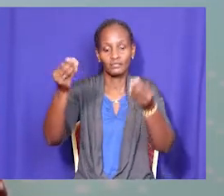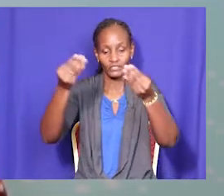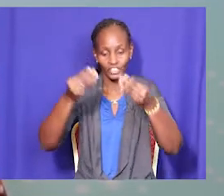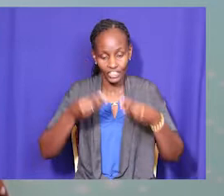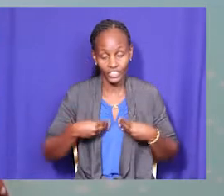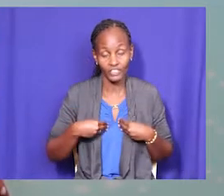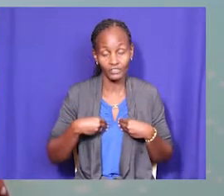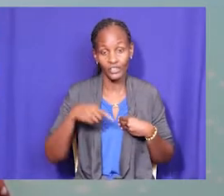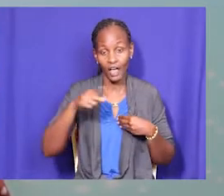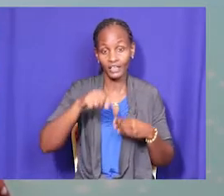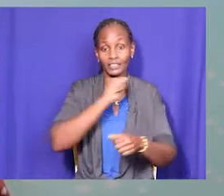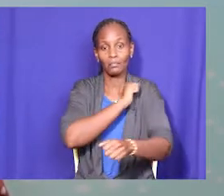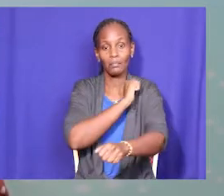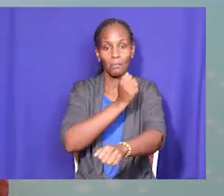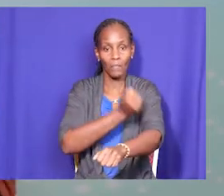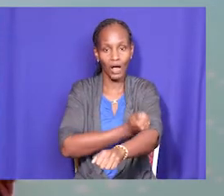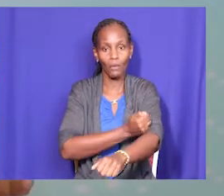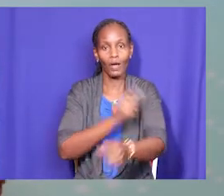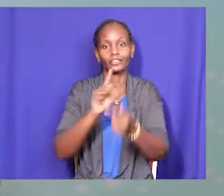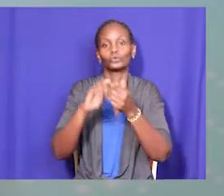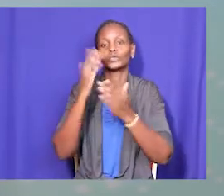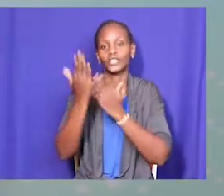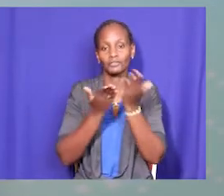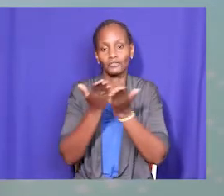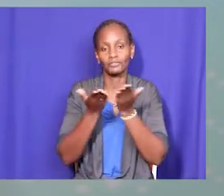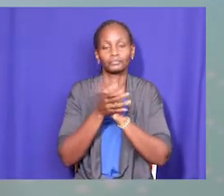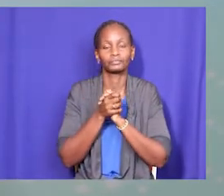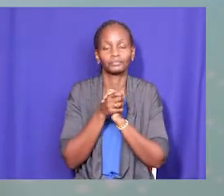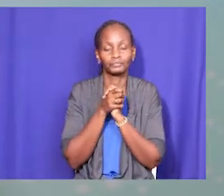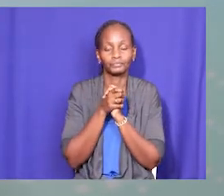us power to serve.